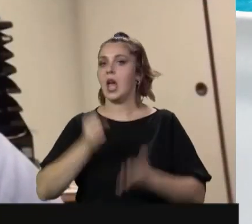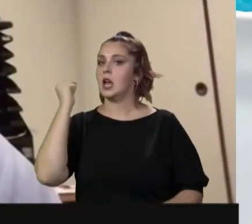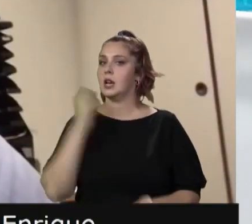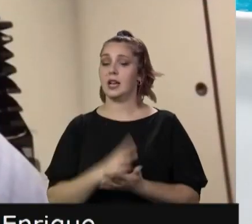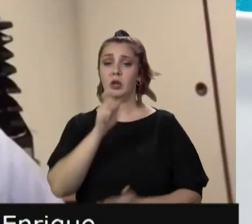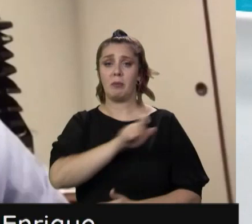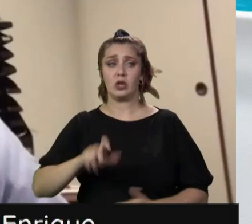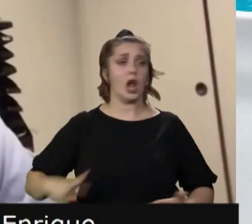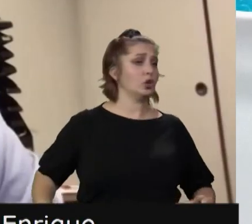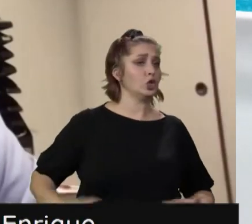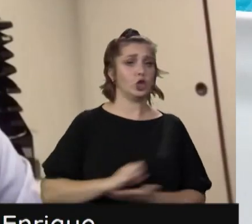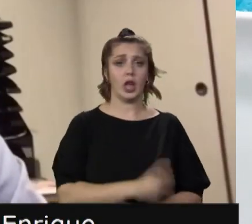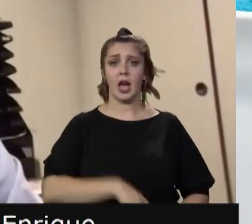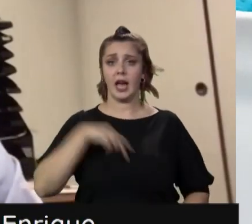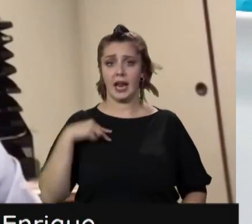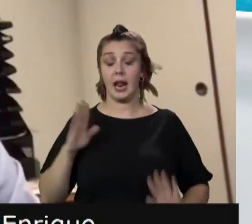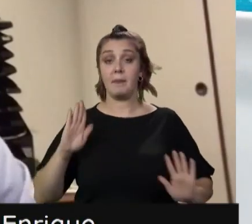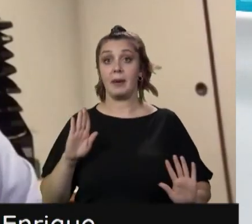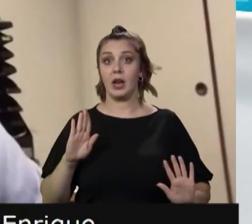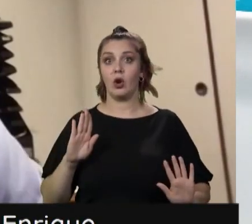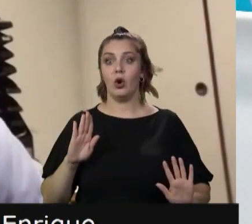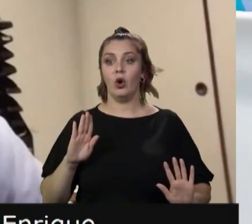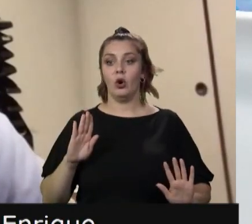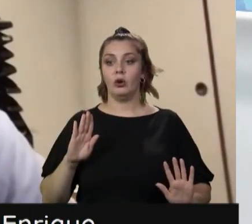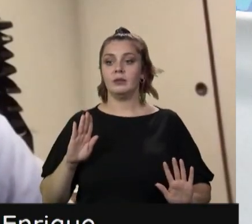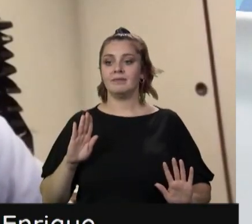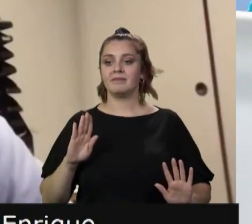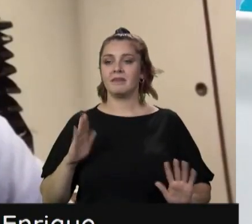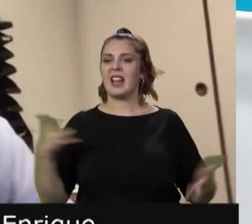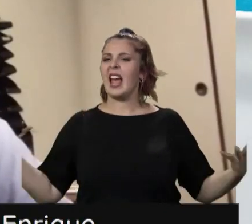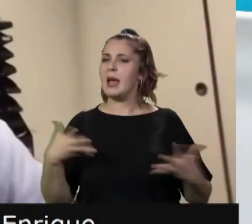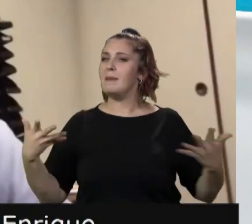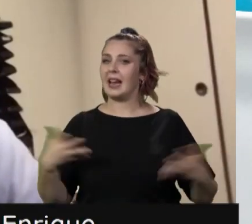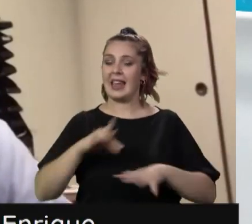big challenge for people in general.